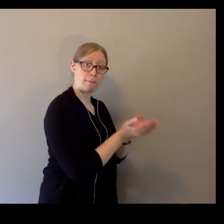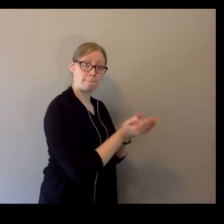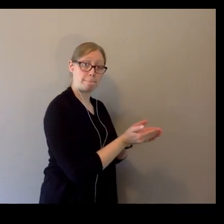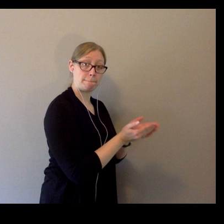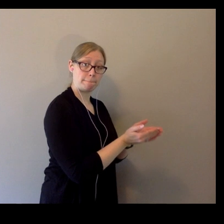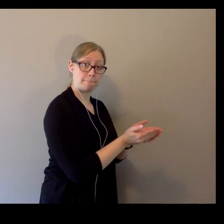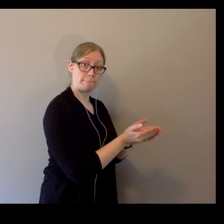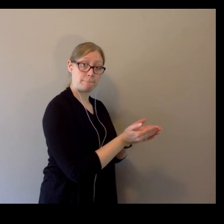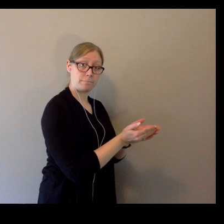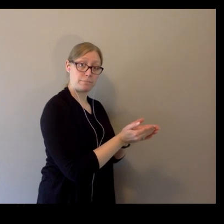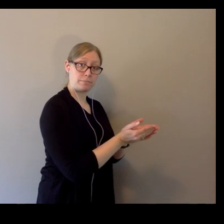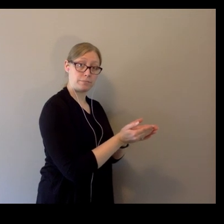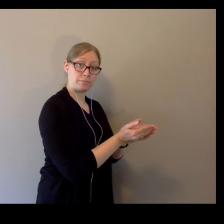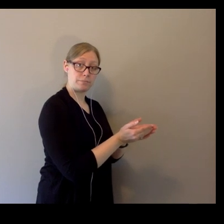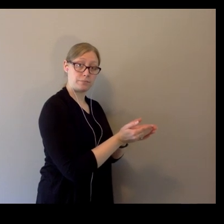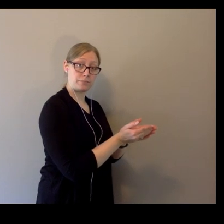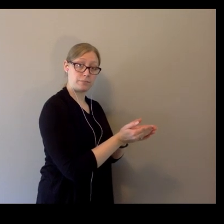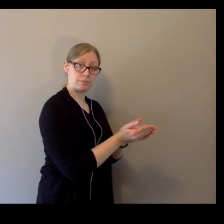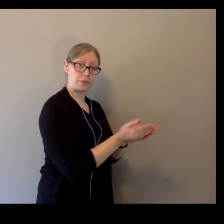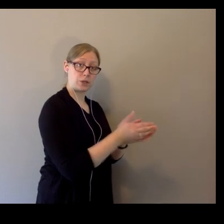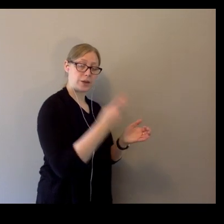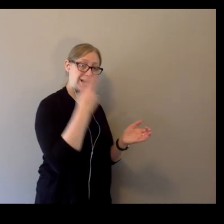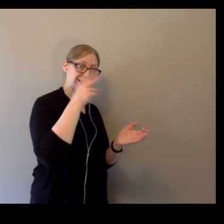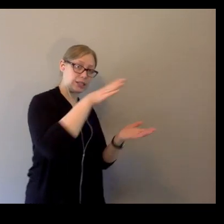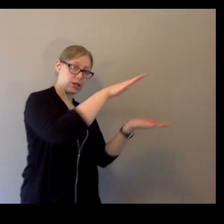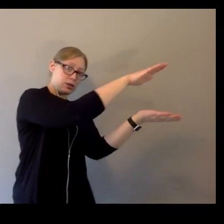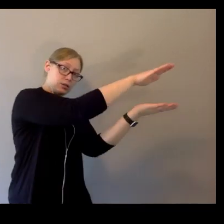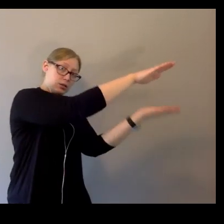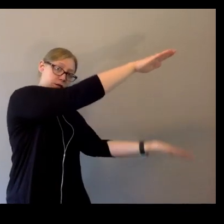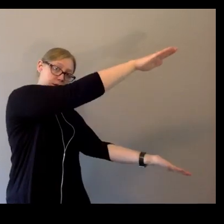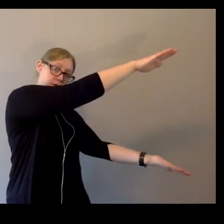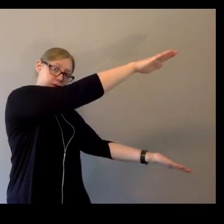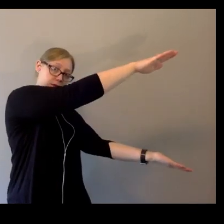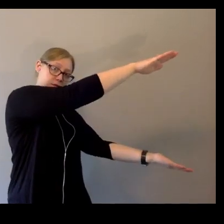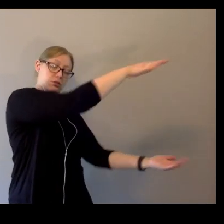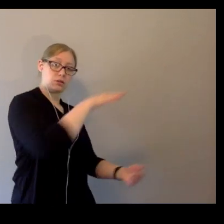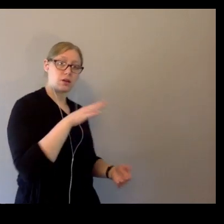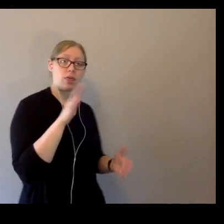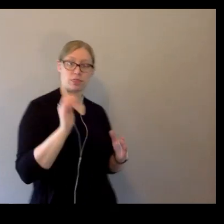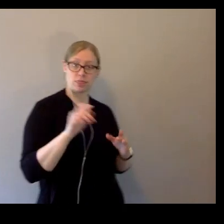the triangle we're going to be looking at. Here would be the right angle.